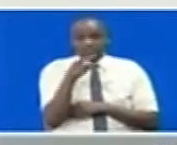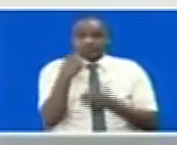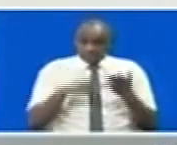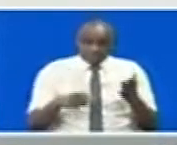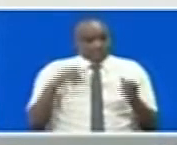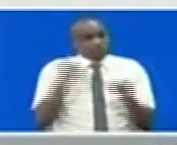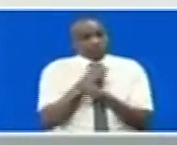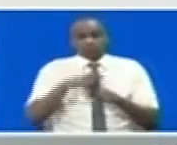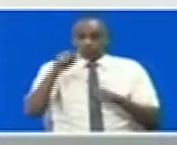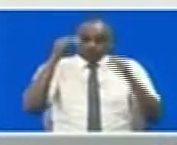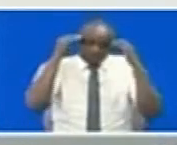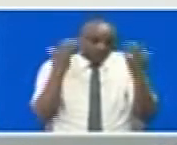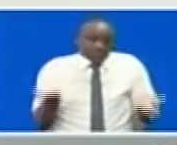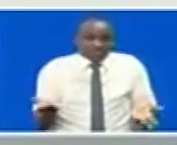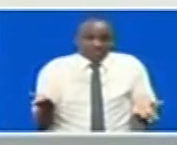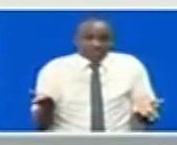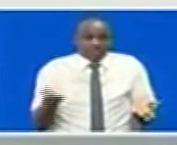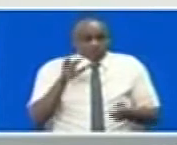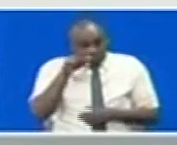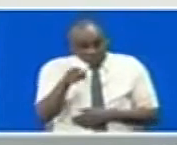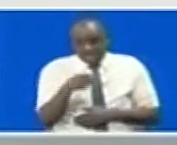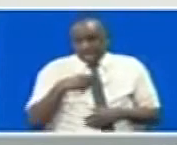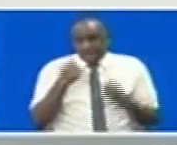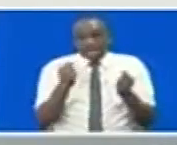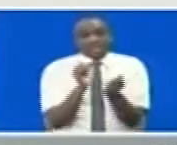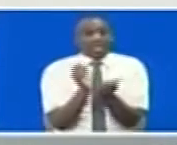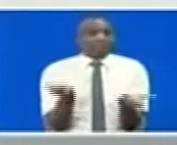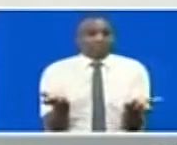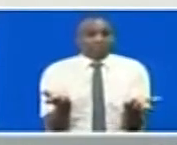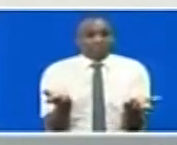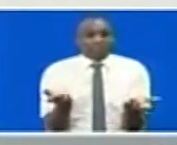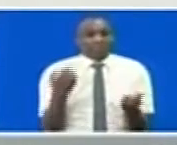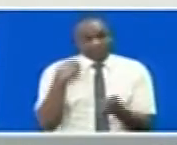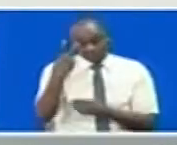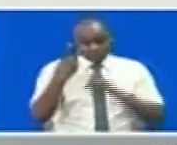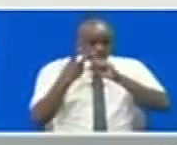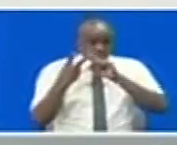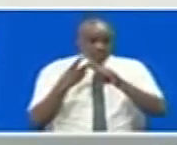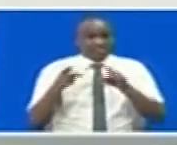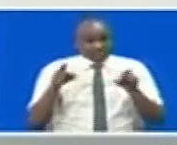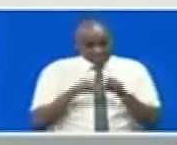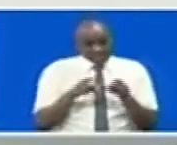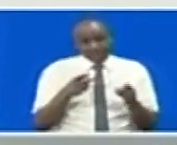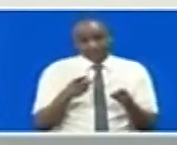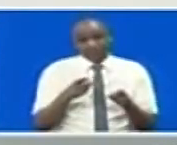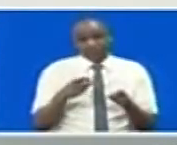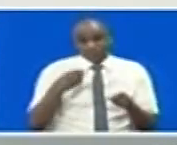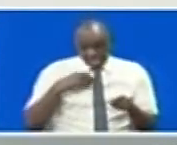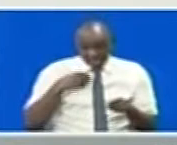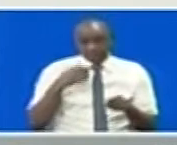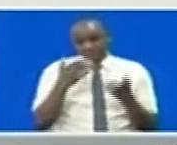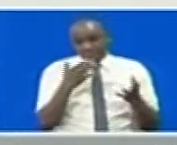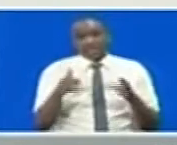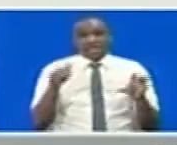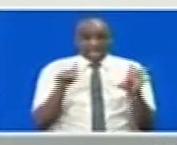to court. So that is hurdle number one. Number two, if it is sent by a member of